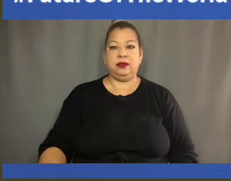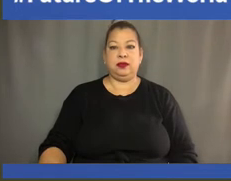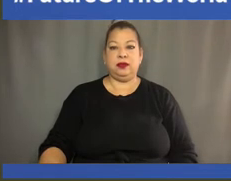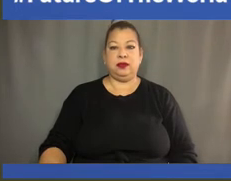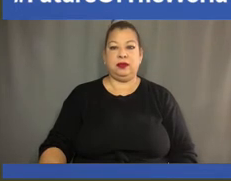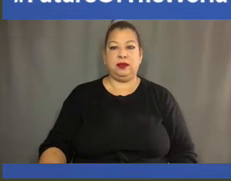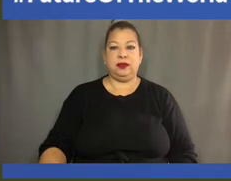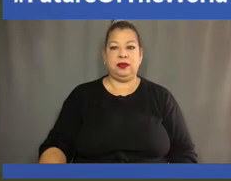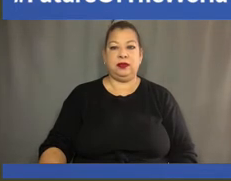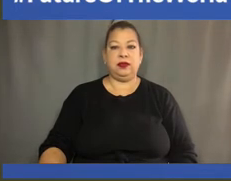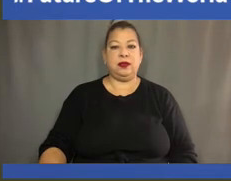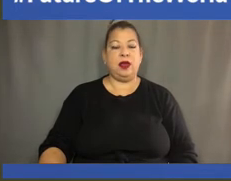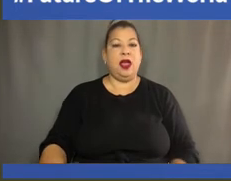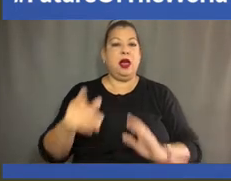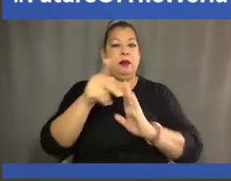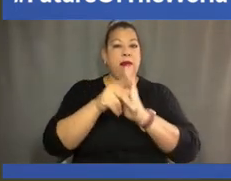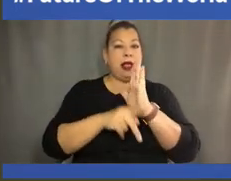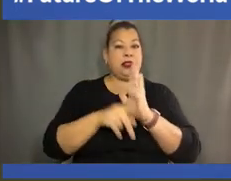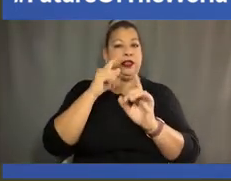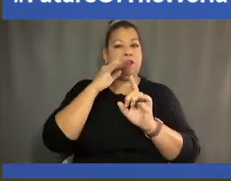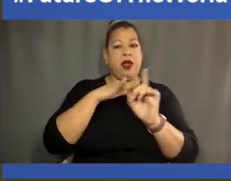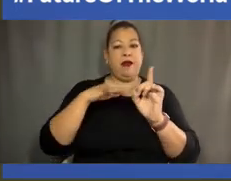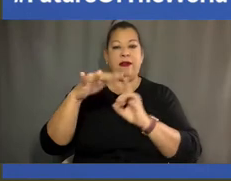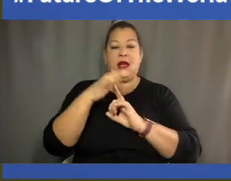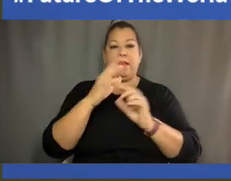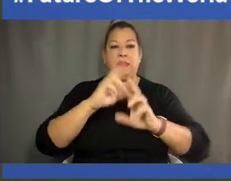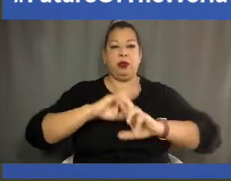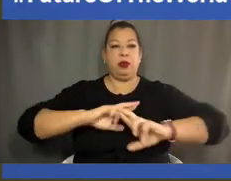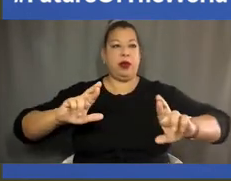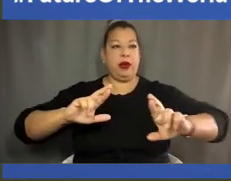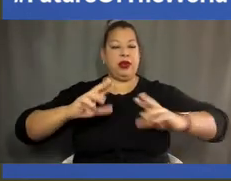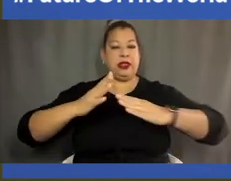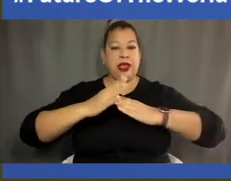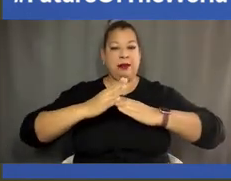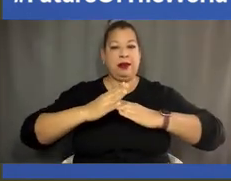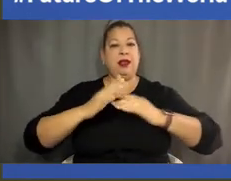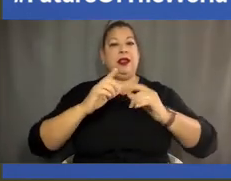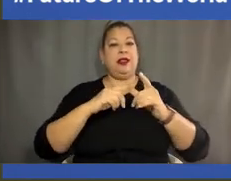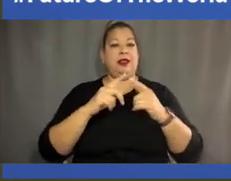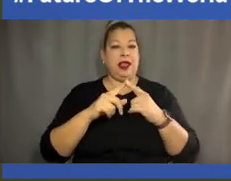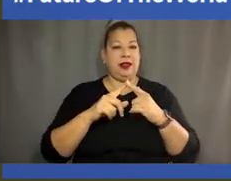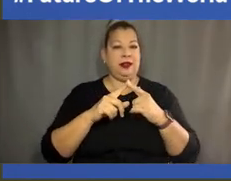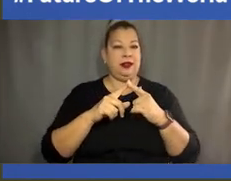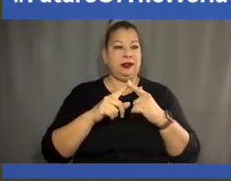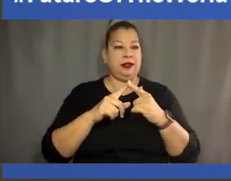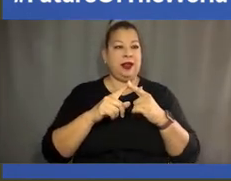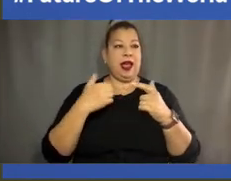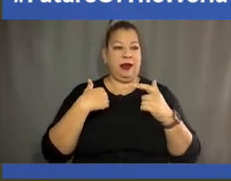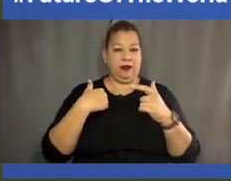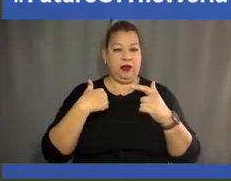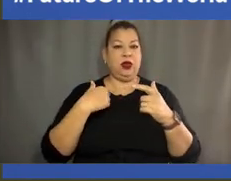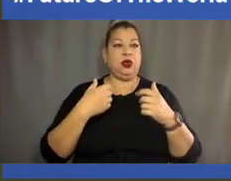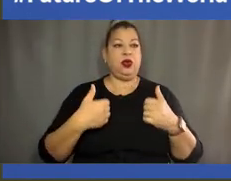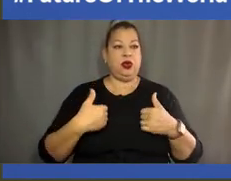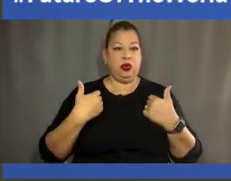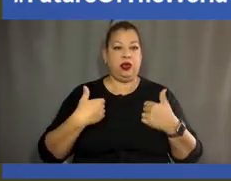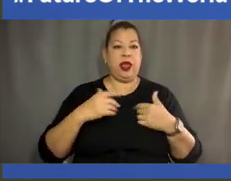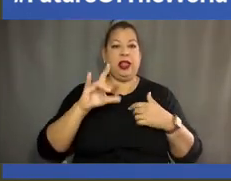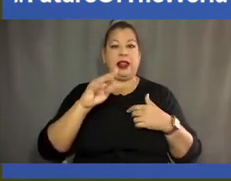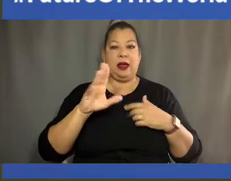number one. And then, you took the poll off. I couldn't see it. So then we have youth and climate action number two